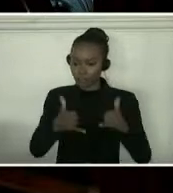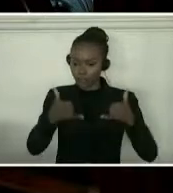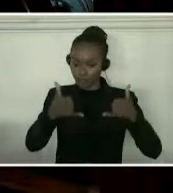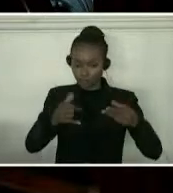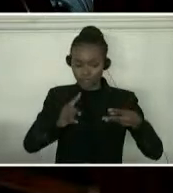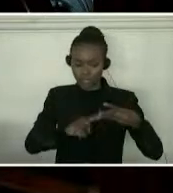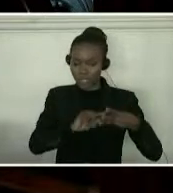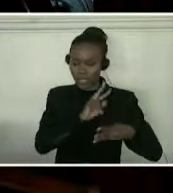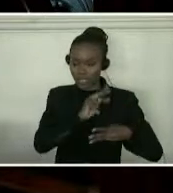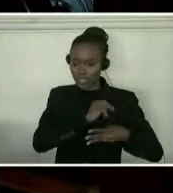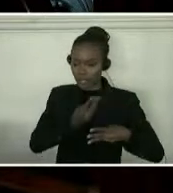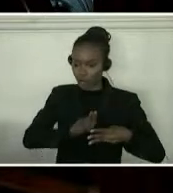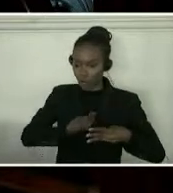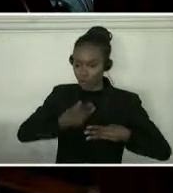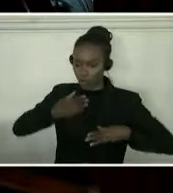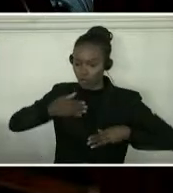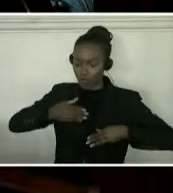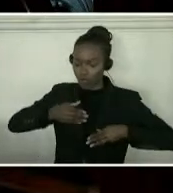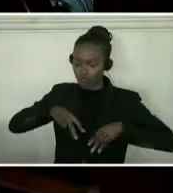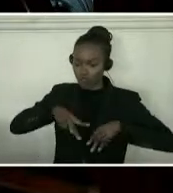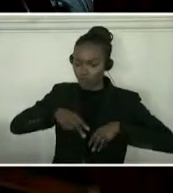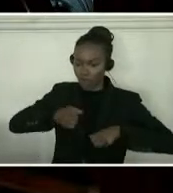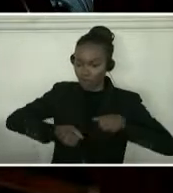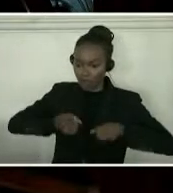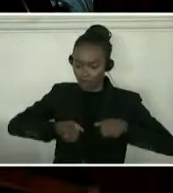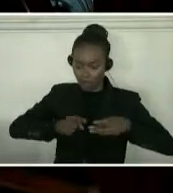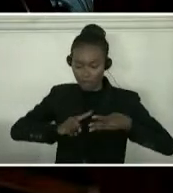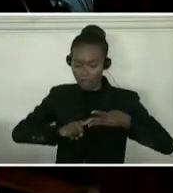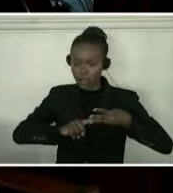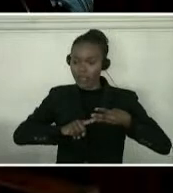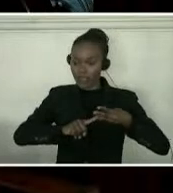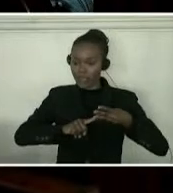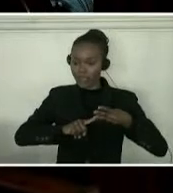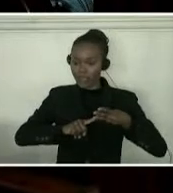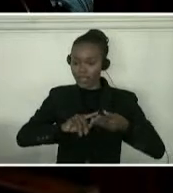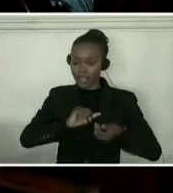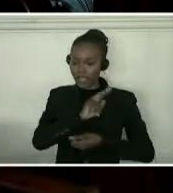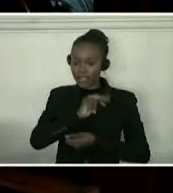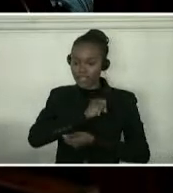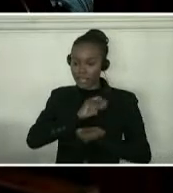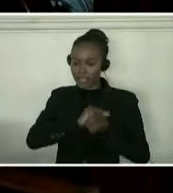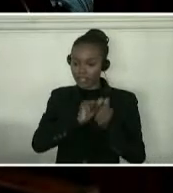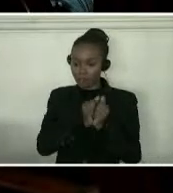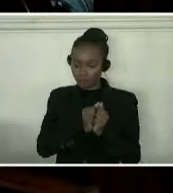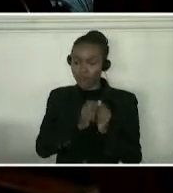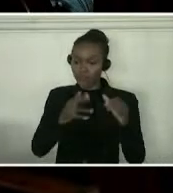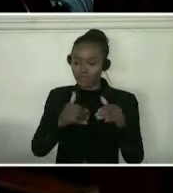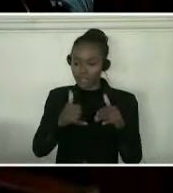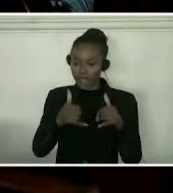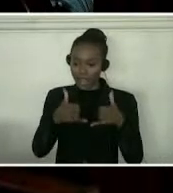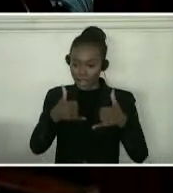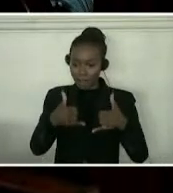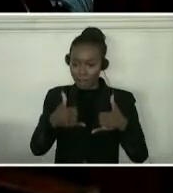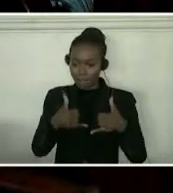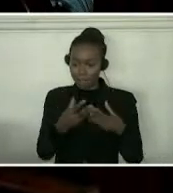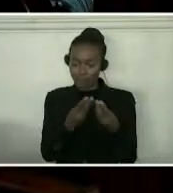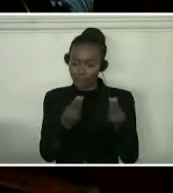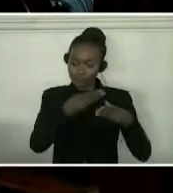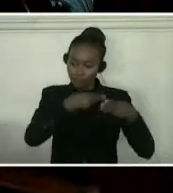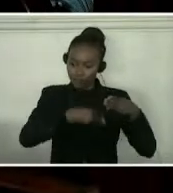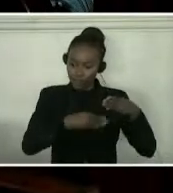k z and premier's cup just to name the few on the world-based program initiatives all